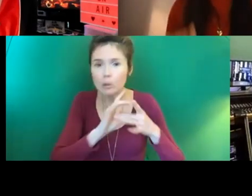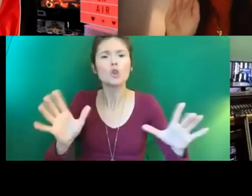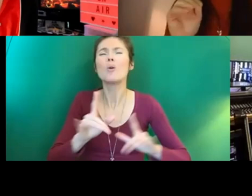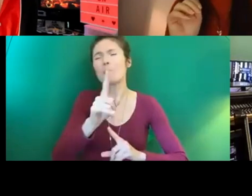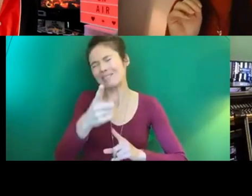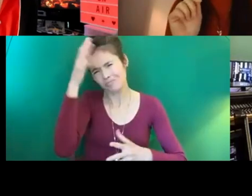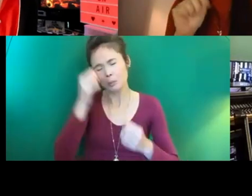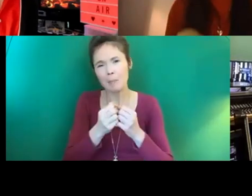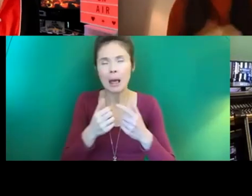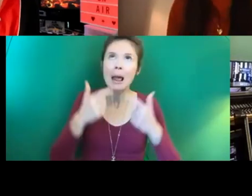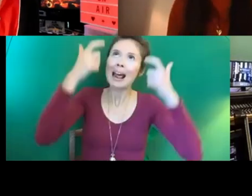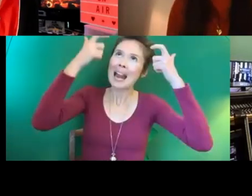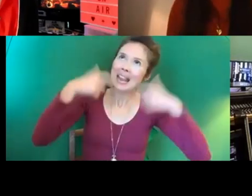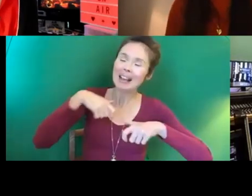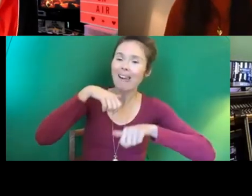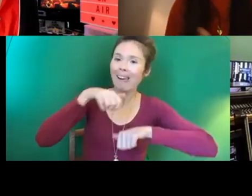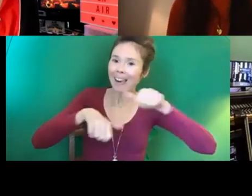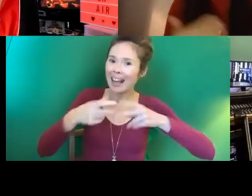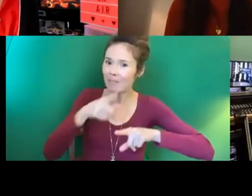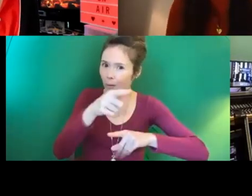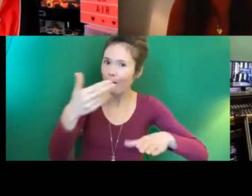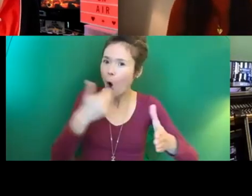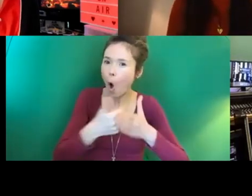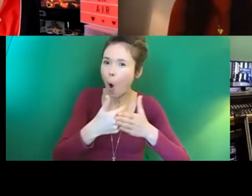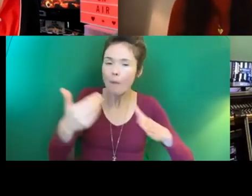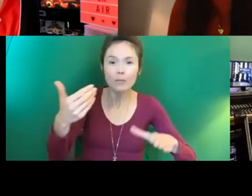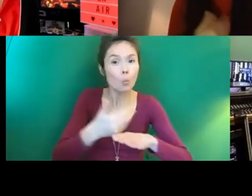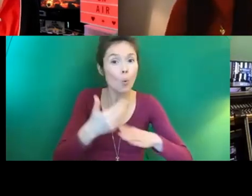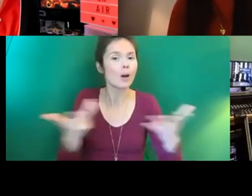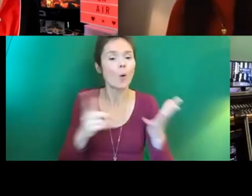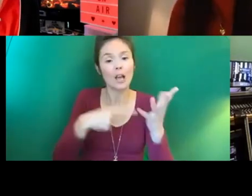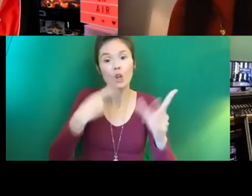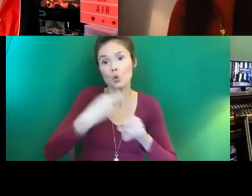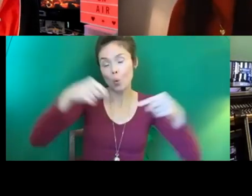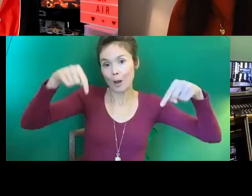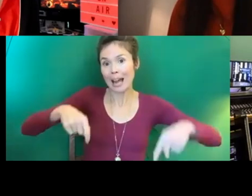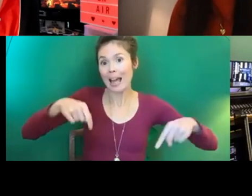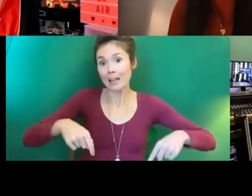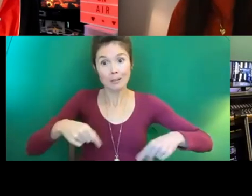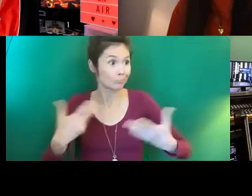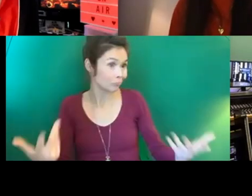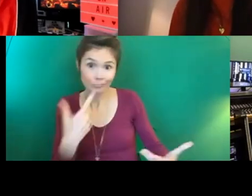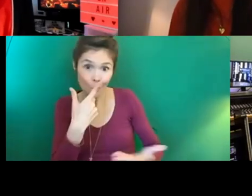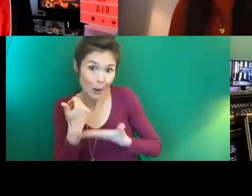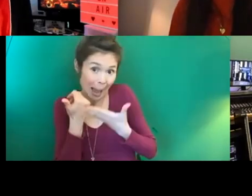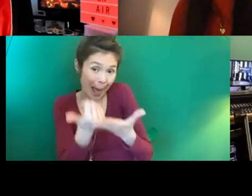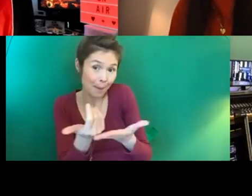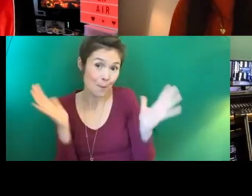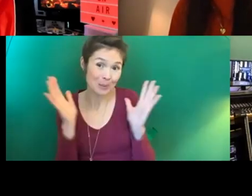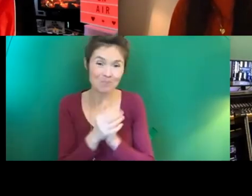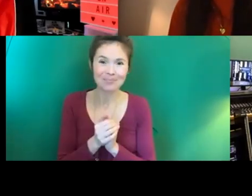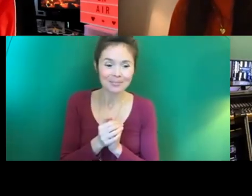things. If you're doing a lot of work or have an aspect of your work in the UK, we'd help you there.